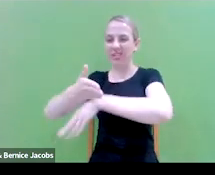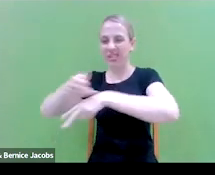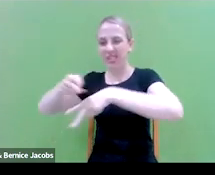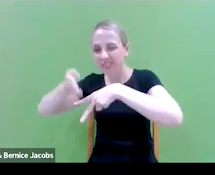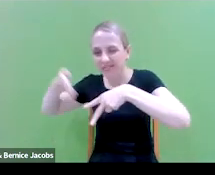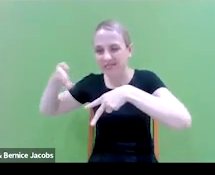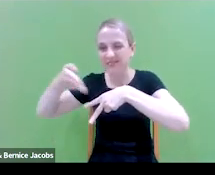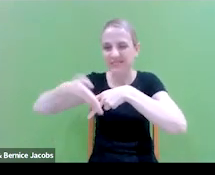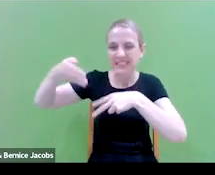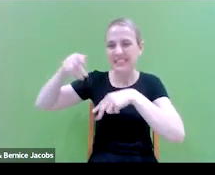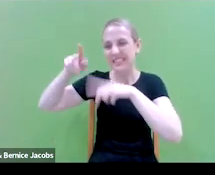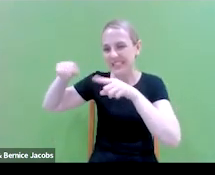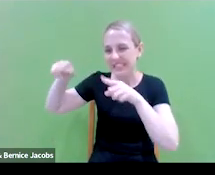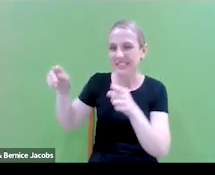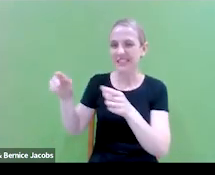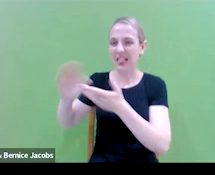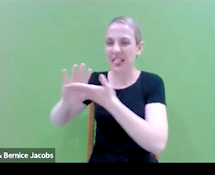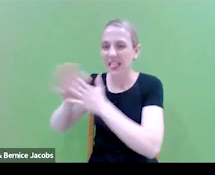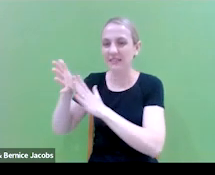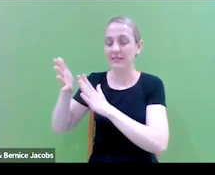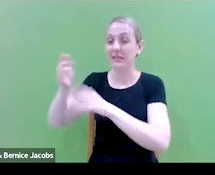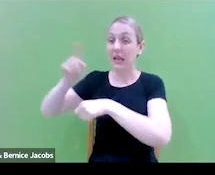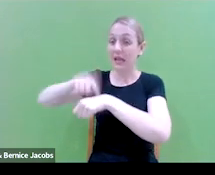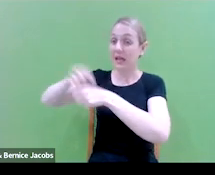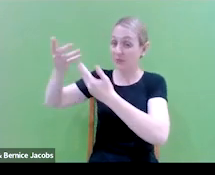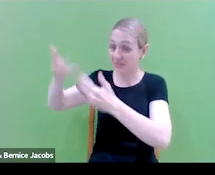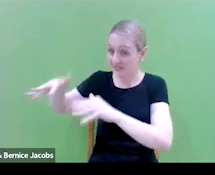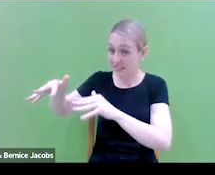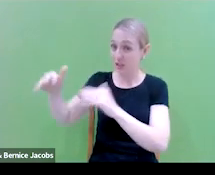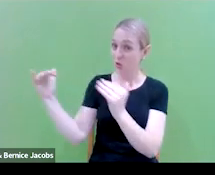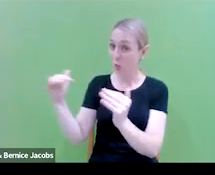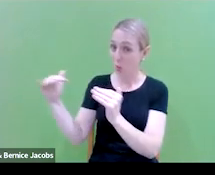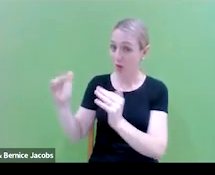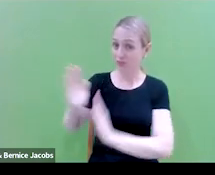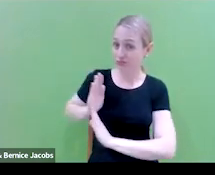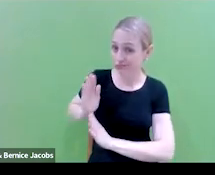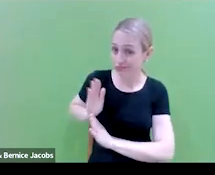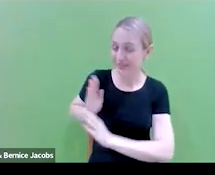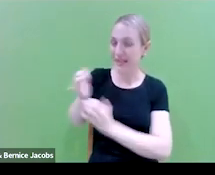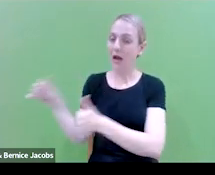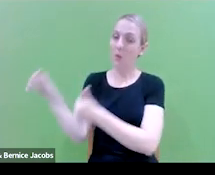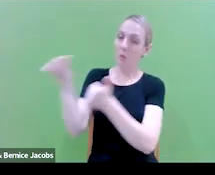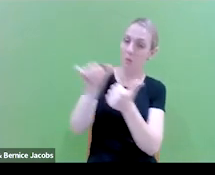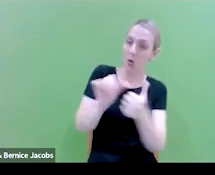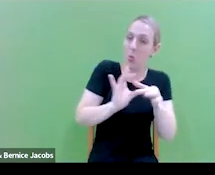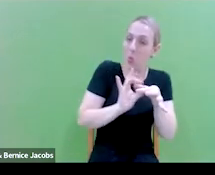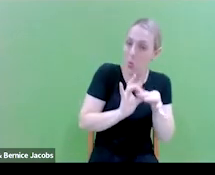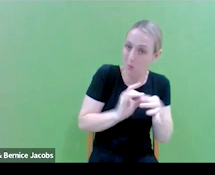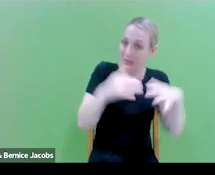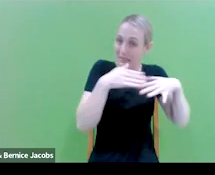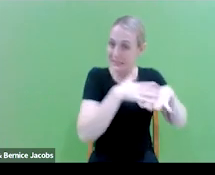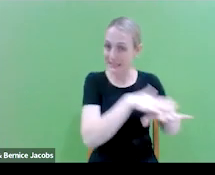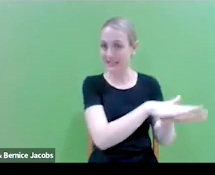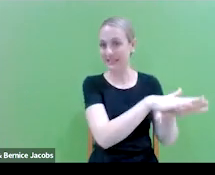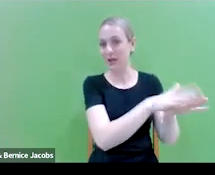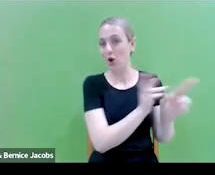their, their time in service of the military, and wanted to be integrated back into life. And